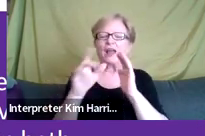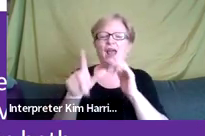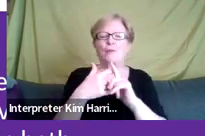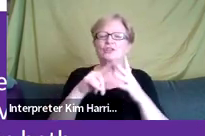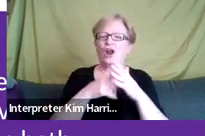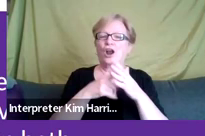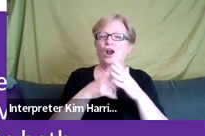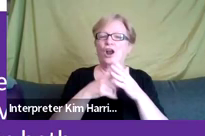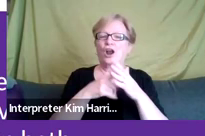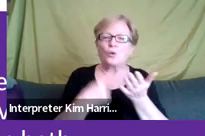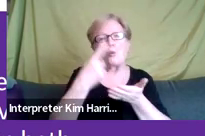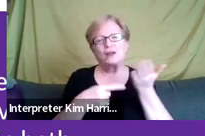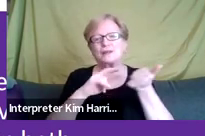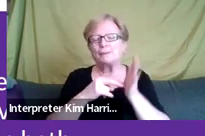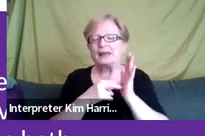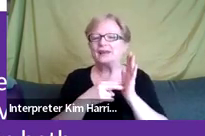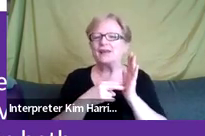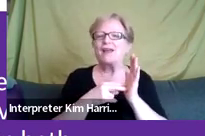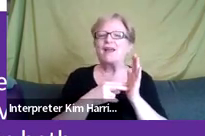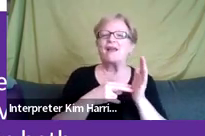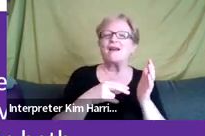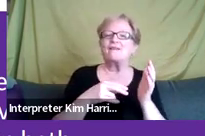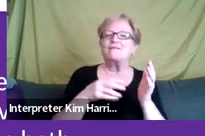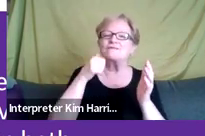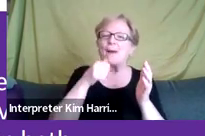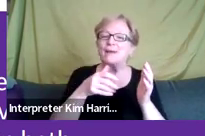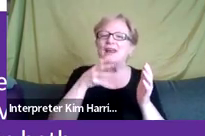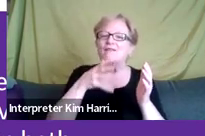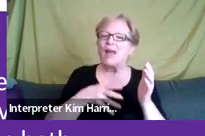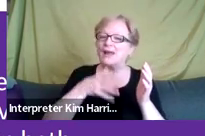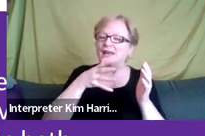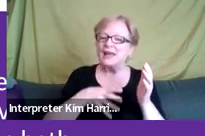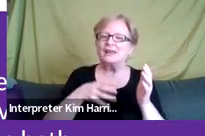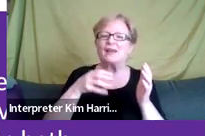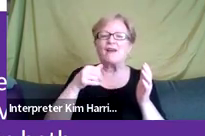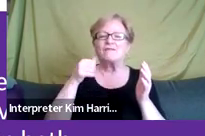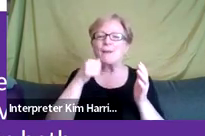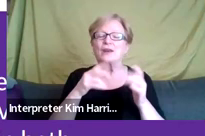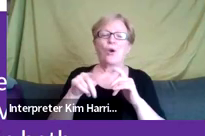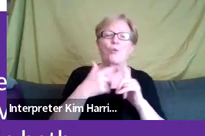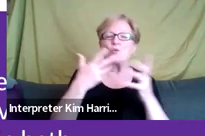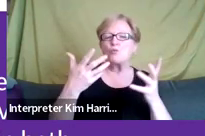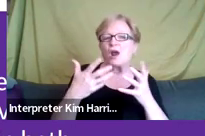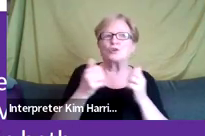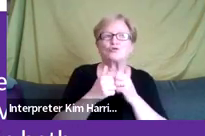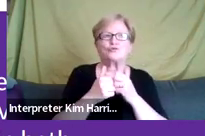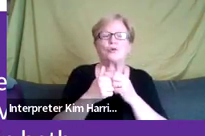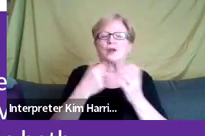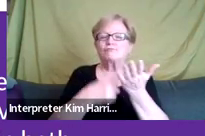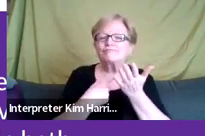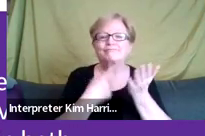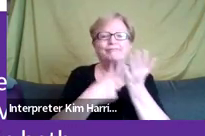like to us? What did what were the women's issues that we wanted to bring up? And everything